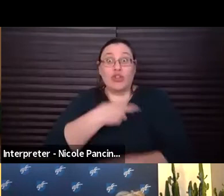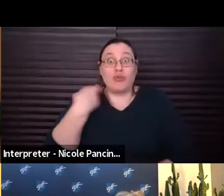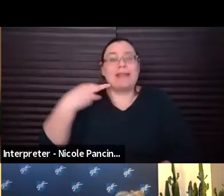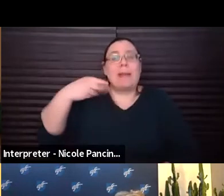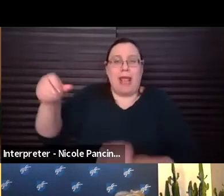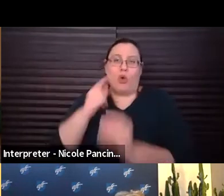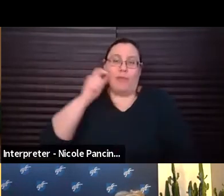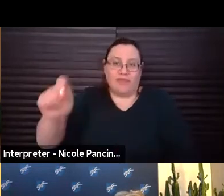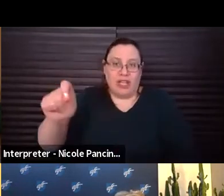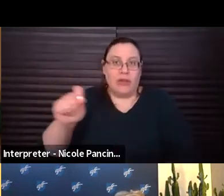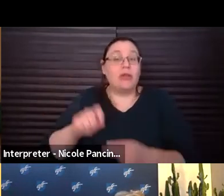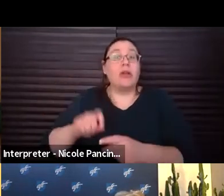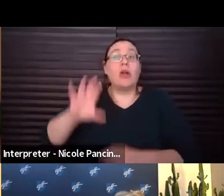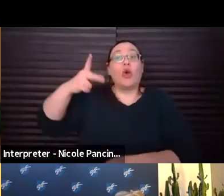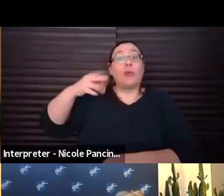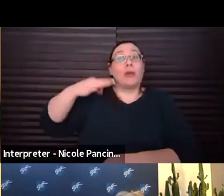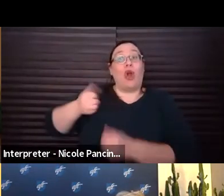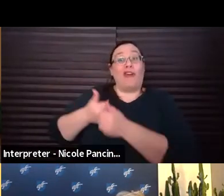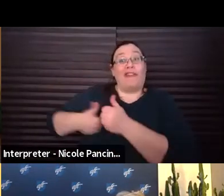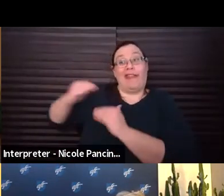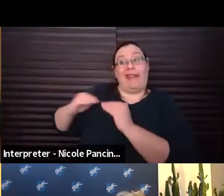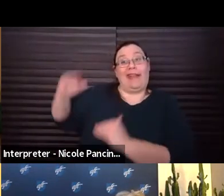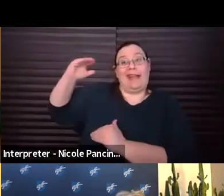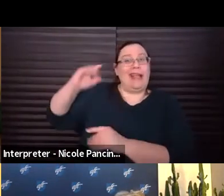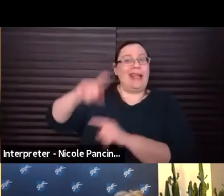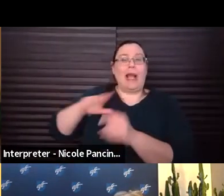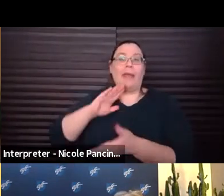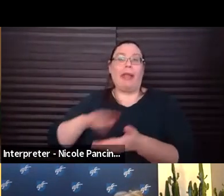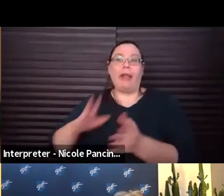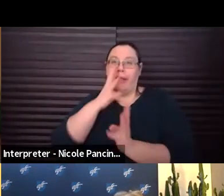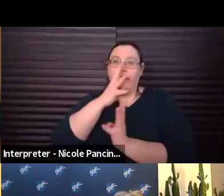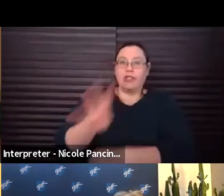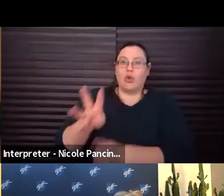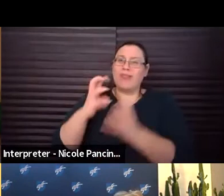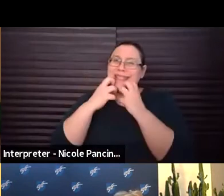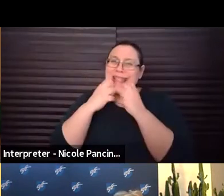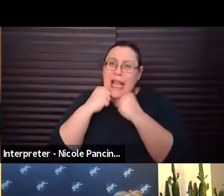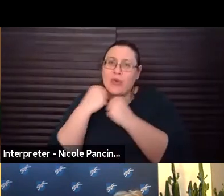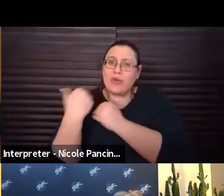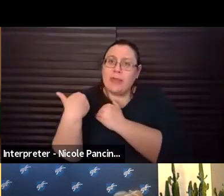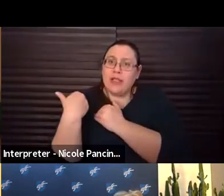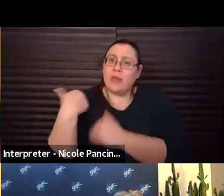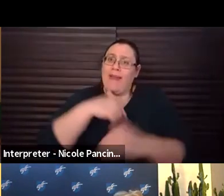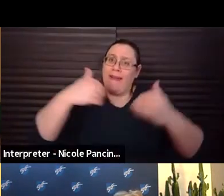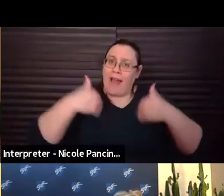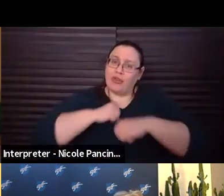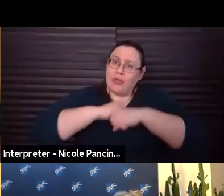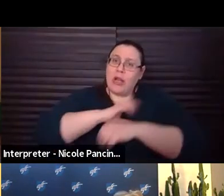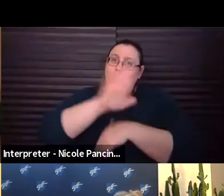Corporate profit margins can't be used as an excuse to ignore the sacred responsibility that we have to protect all